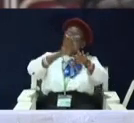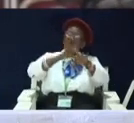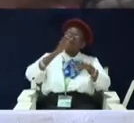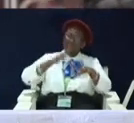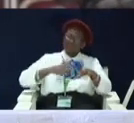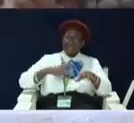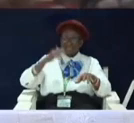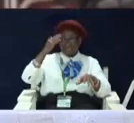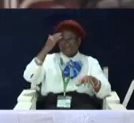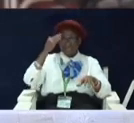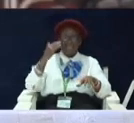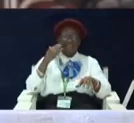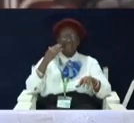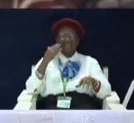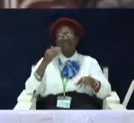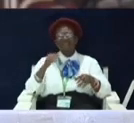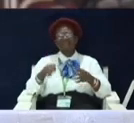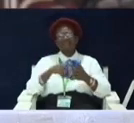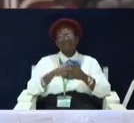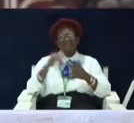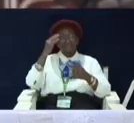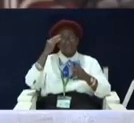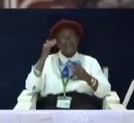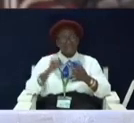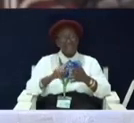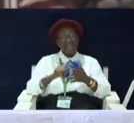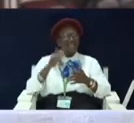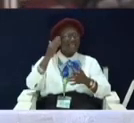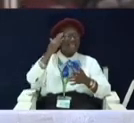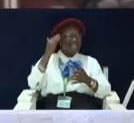This head that is always refusing good things.